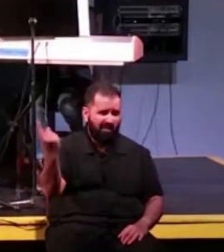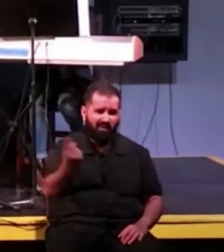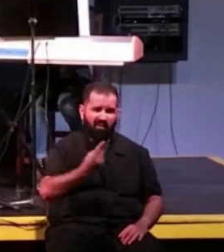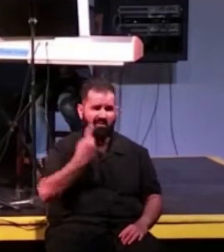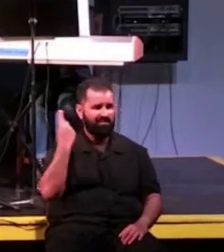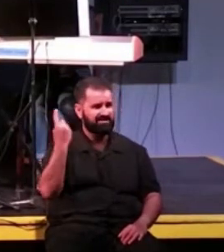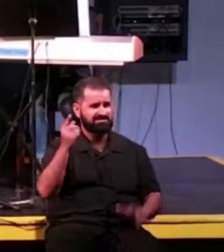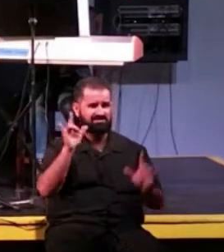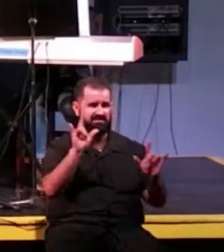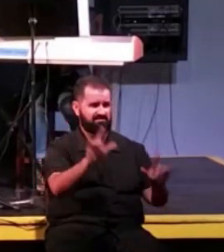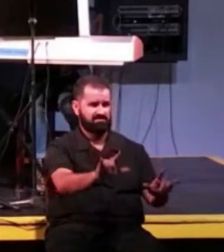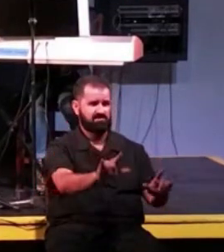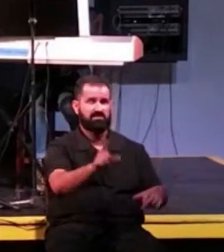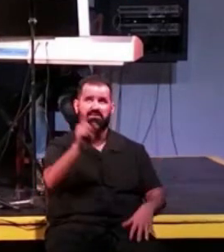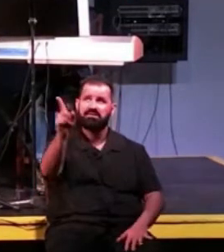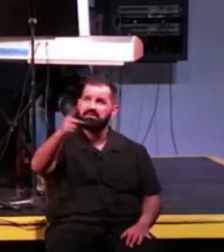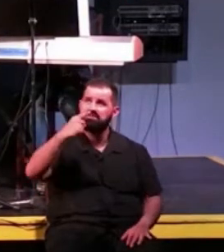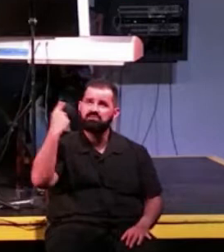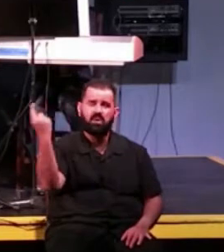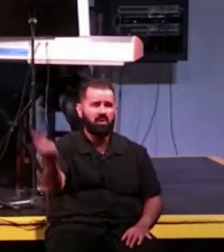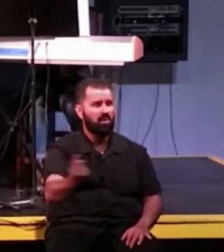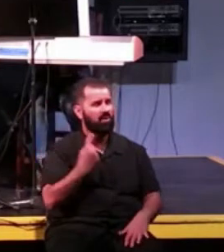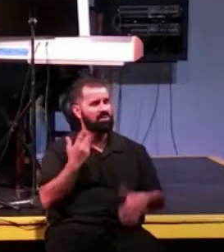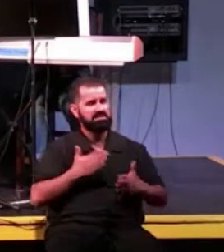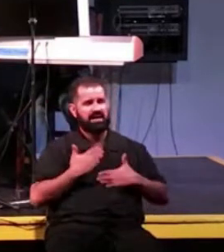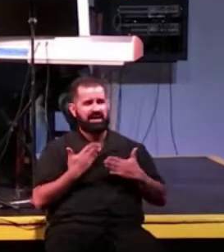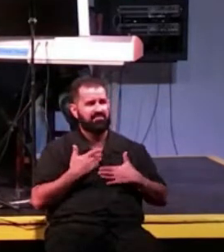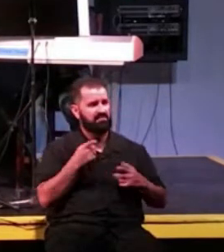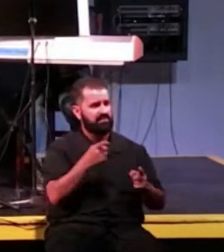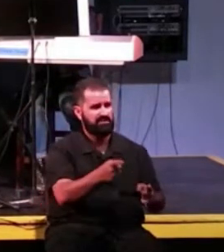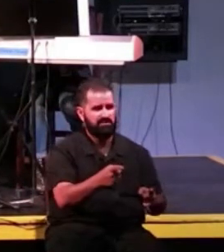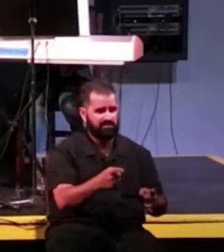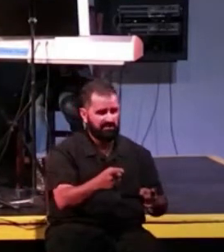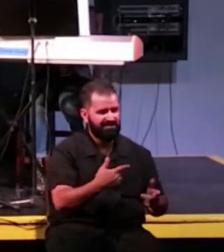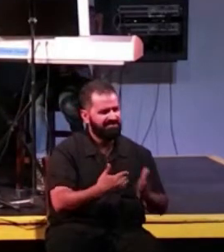God is love.